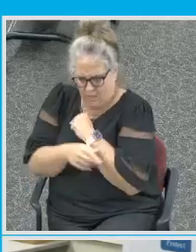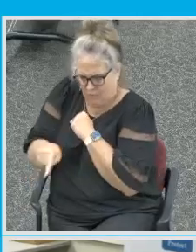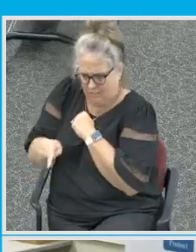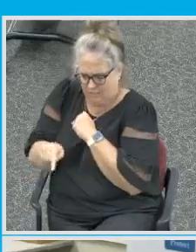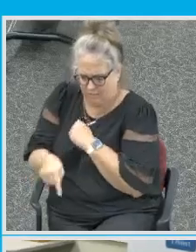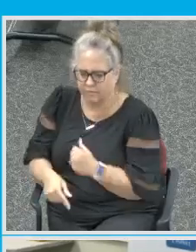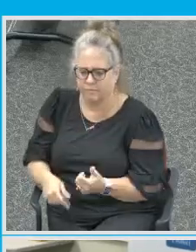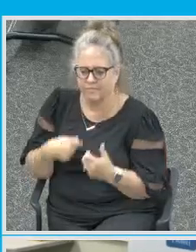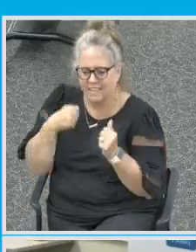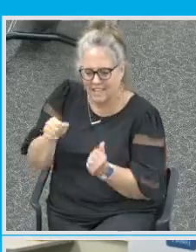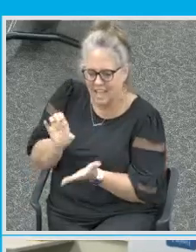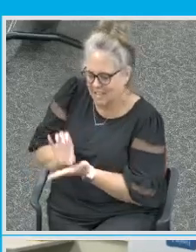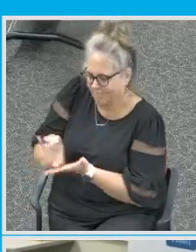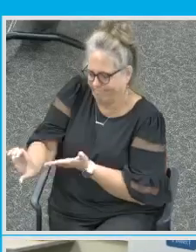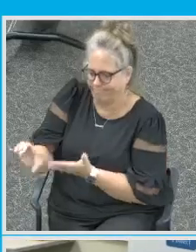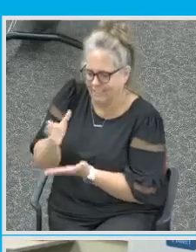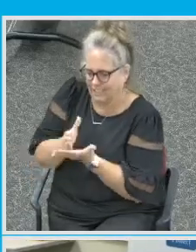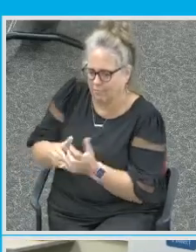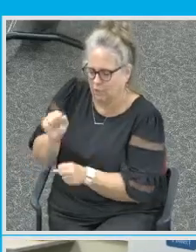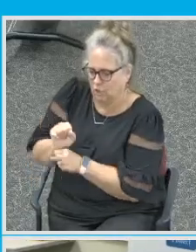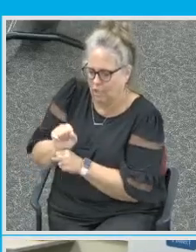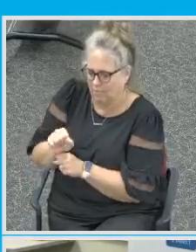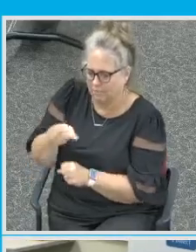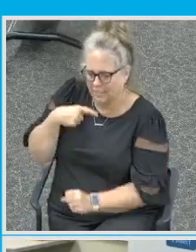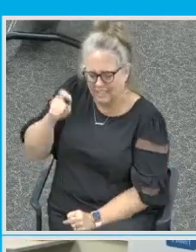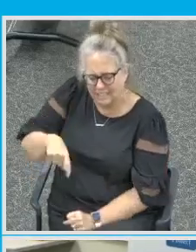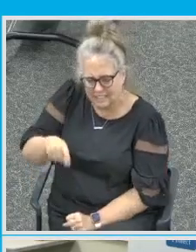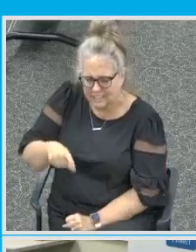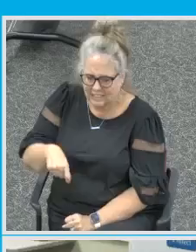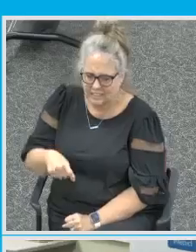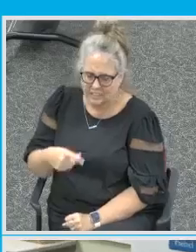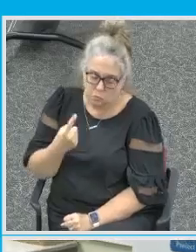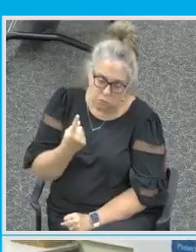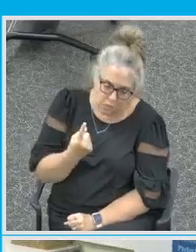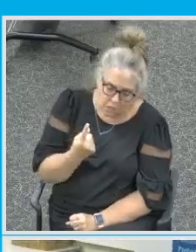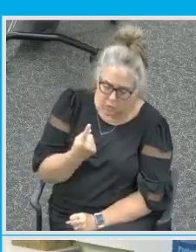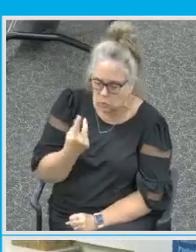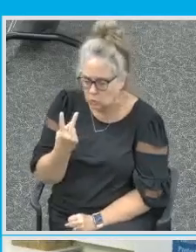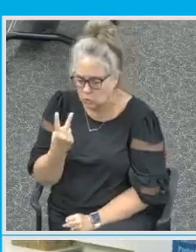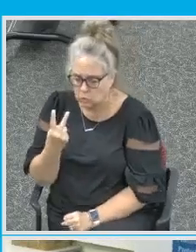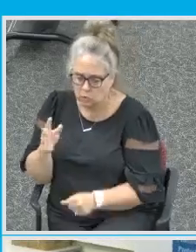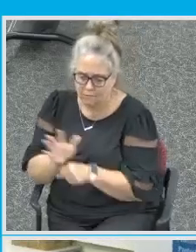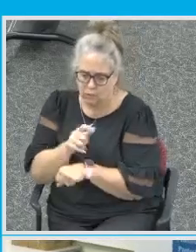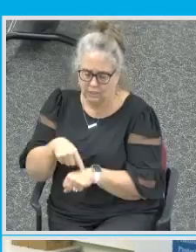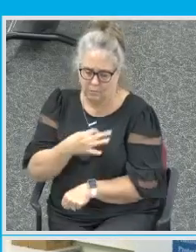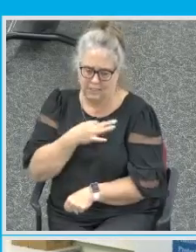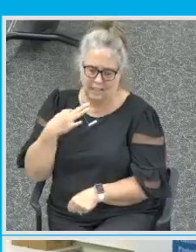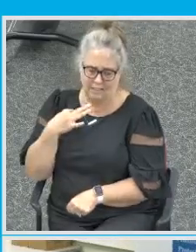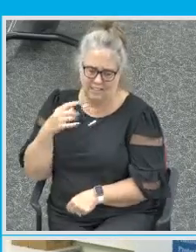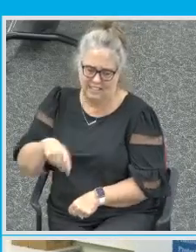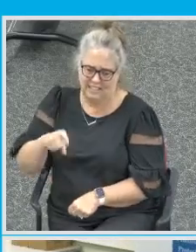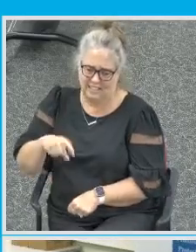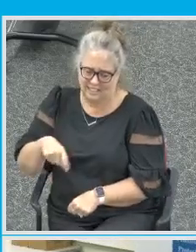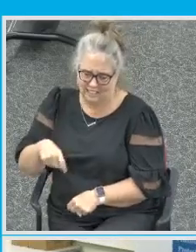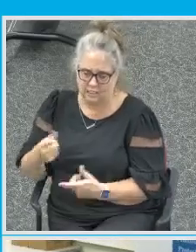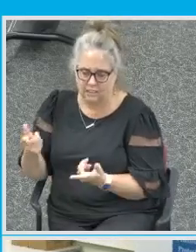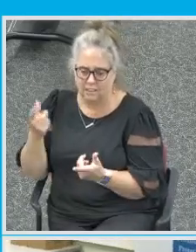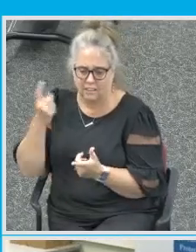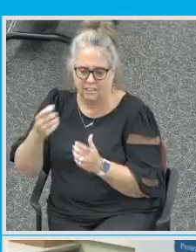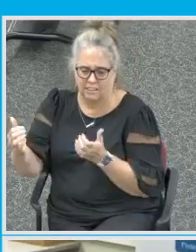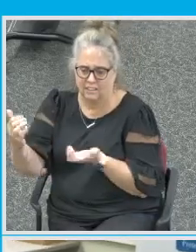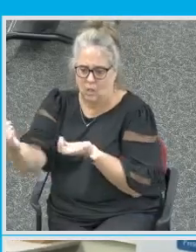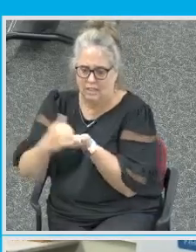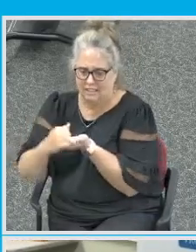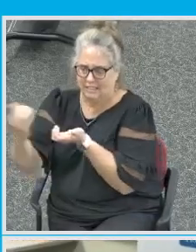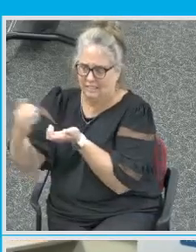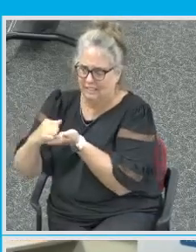FTEs. And just one FTE or two FTEs can mobilize collaborations that have far-reaching